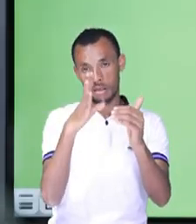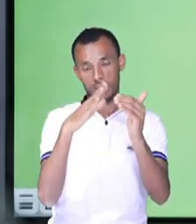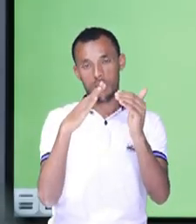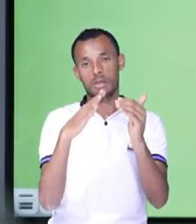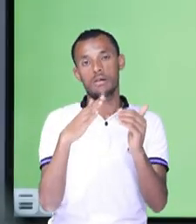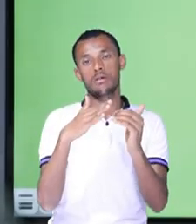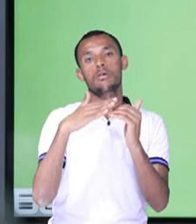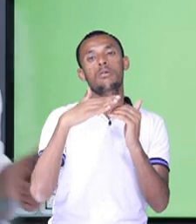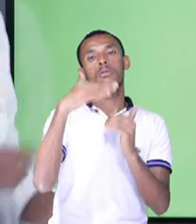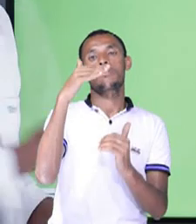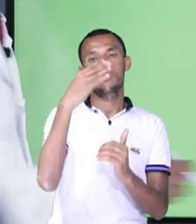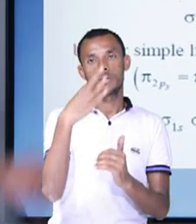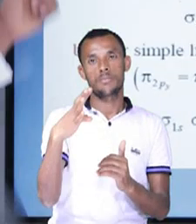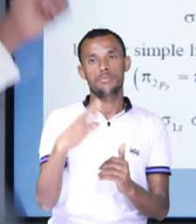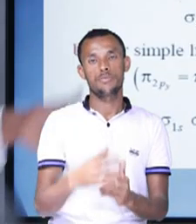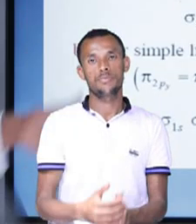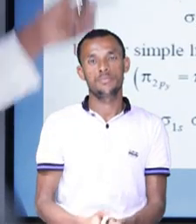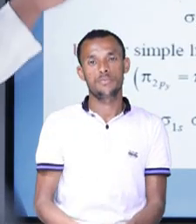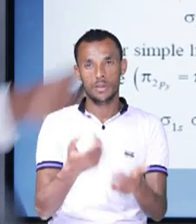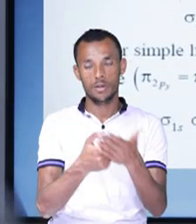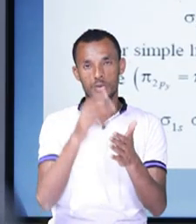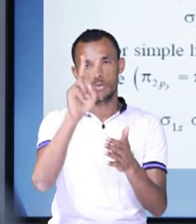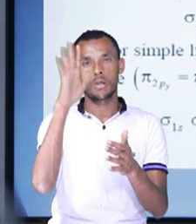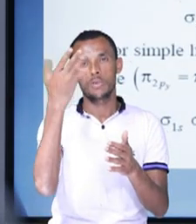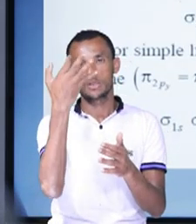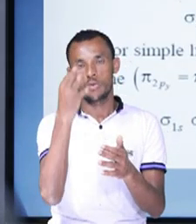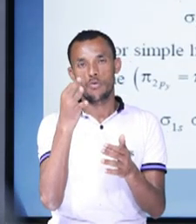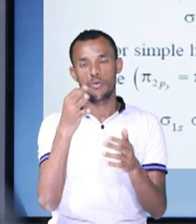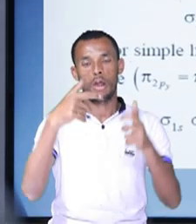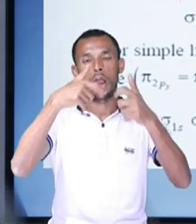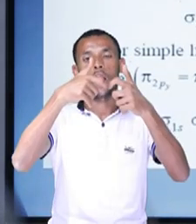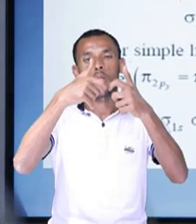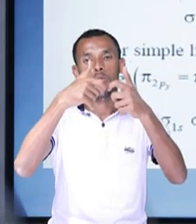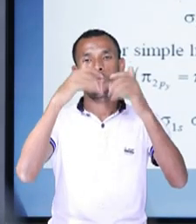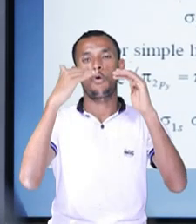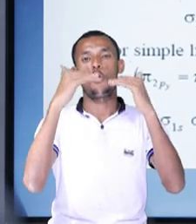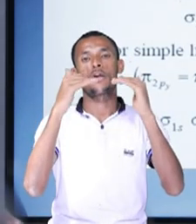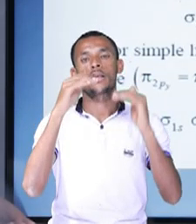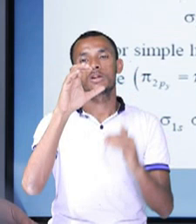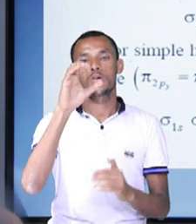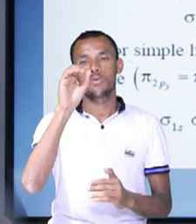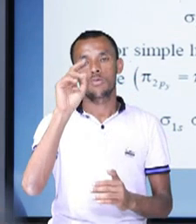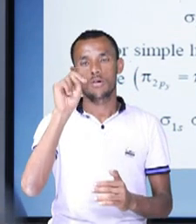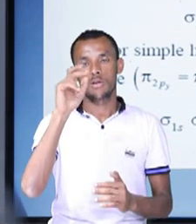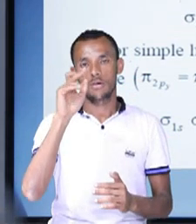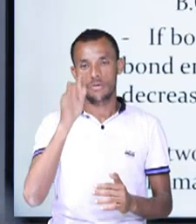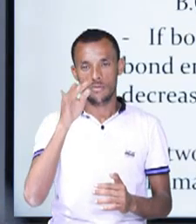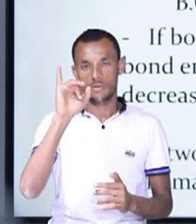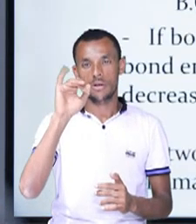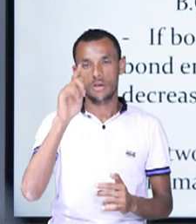is greater than 40. Therefore, this is the two types of electron configuration.